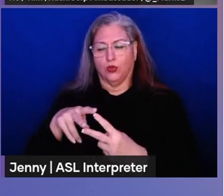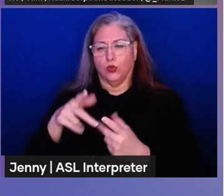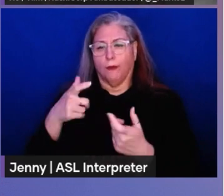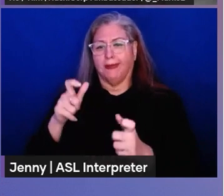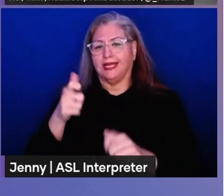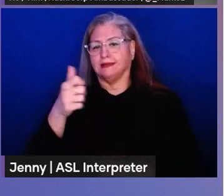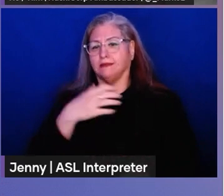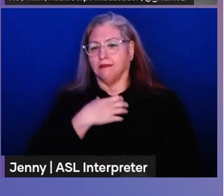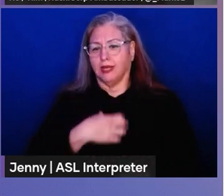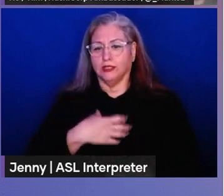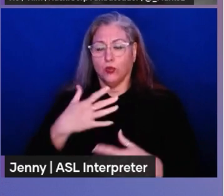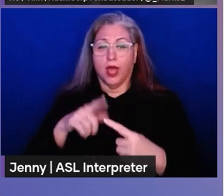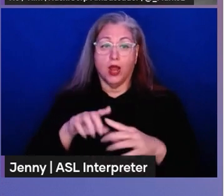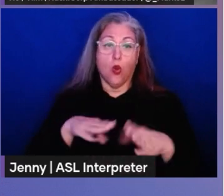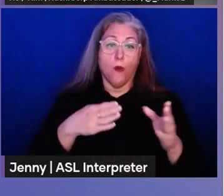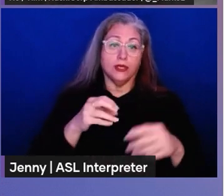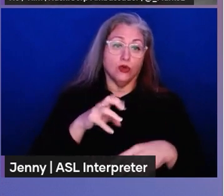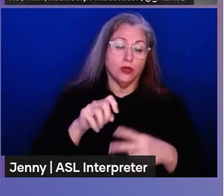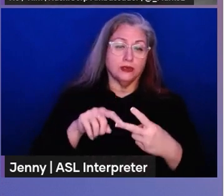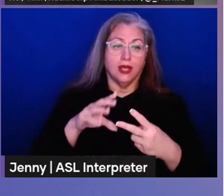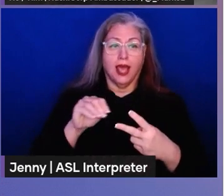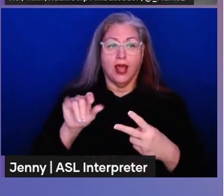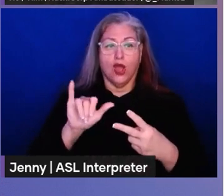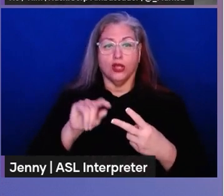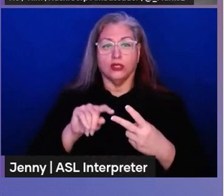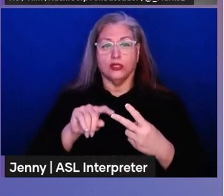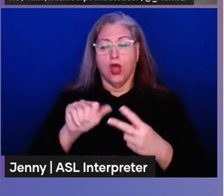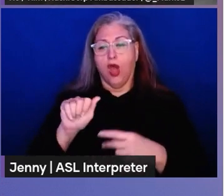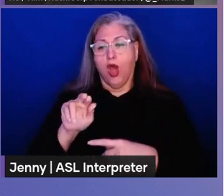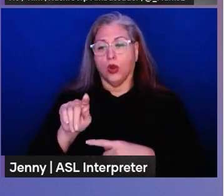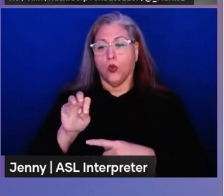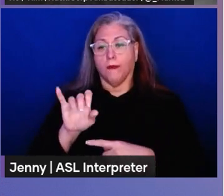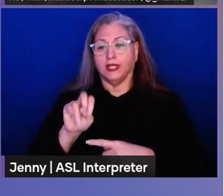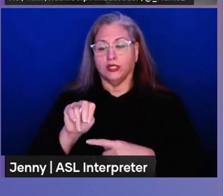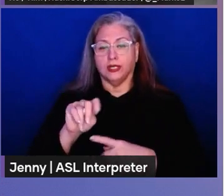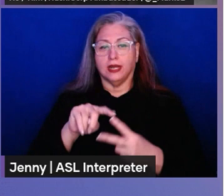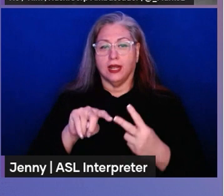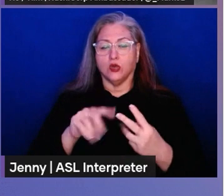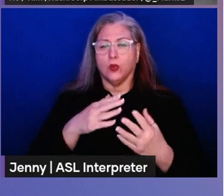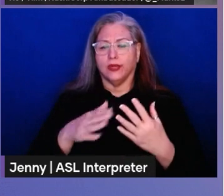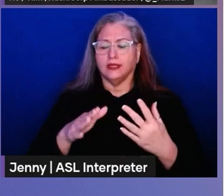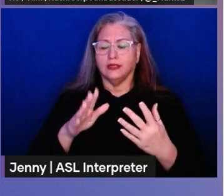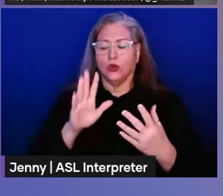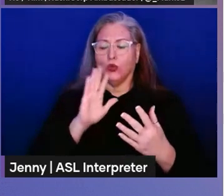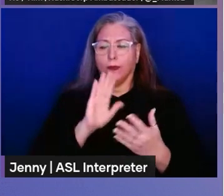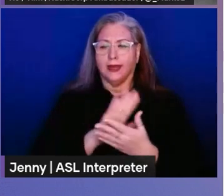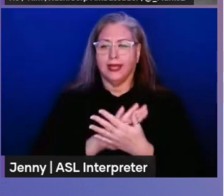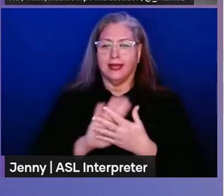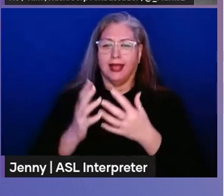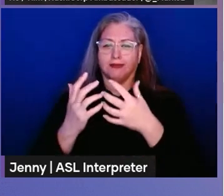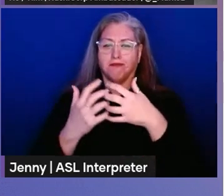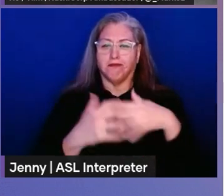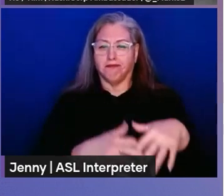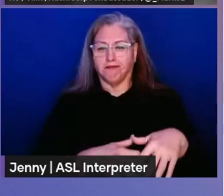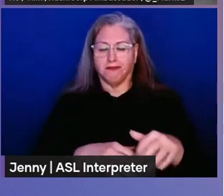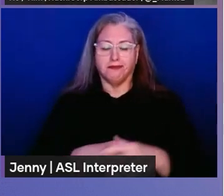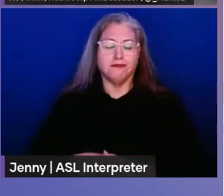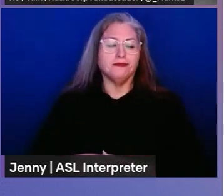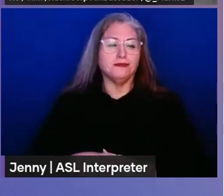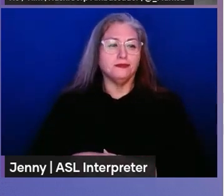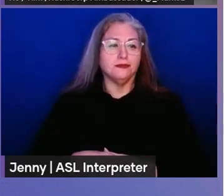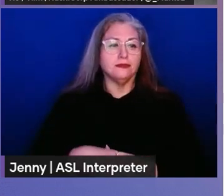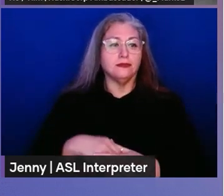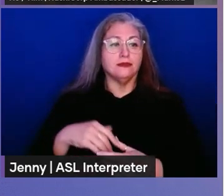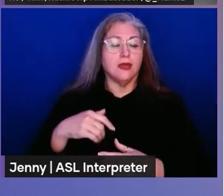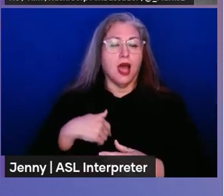are open source and also the automation. And I believe those two things go quite nicely together. I'm an